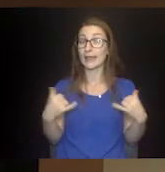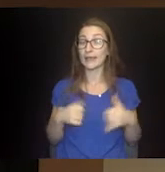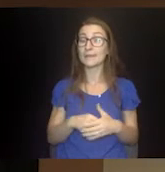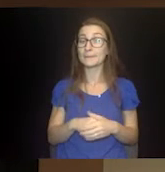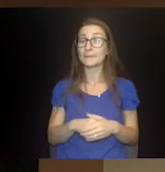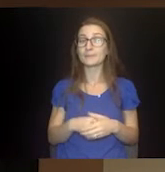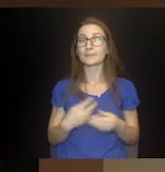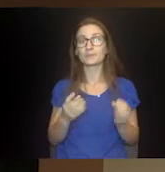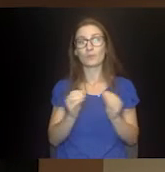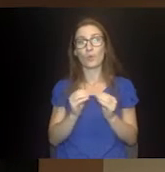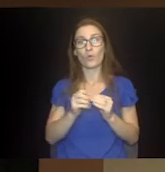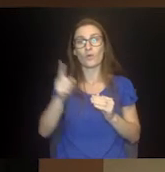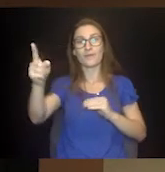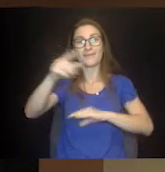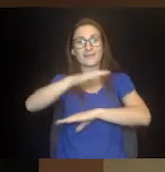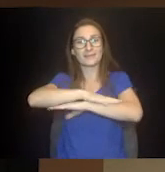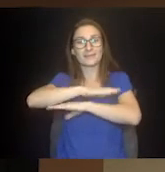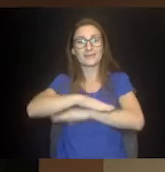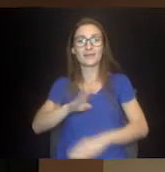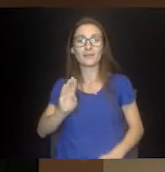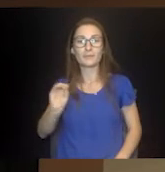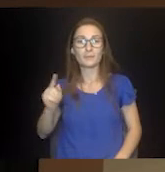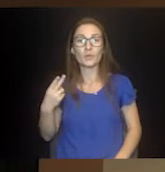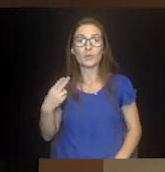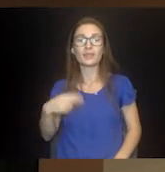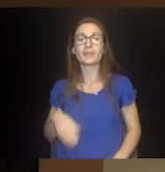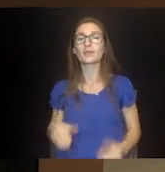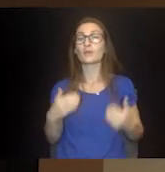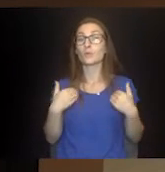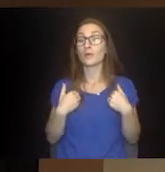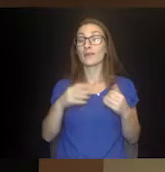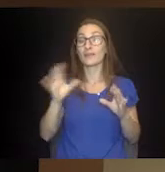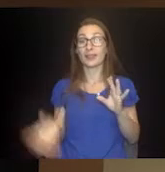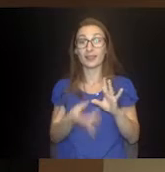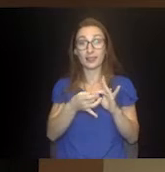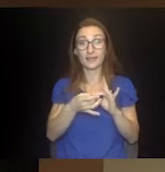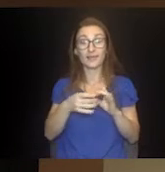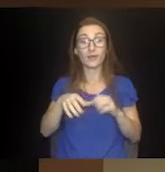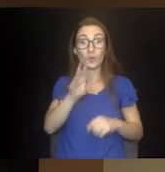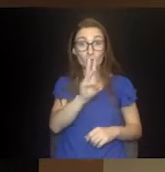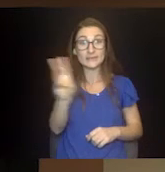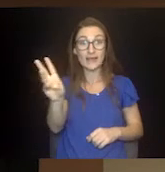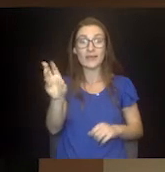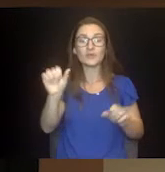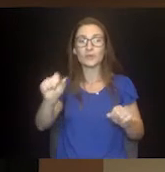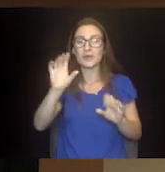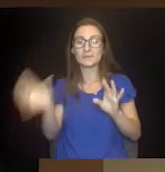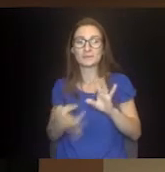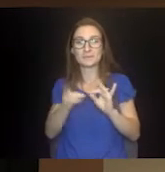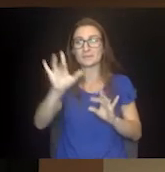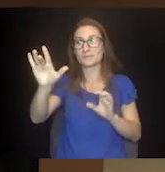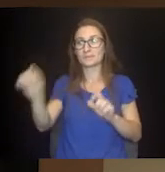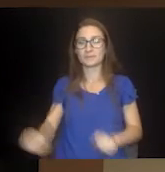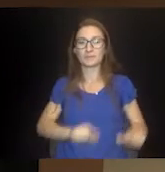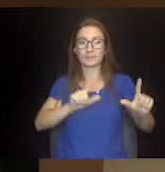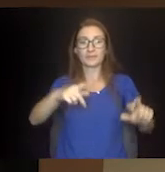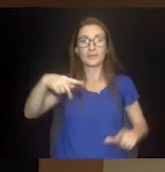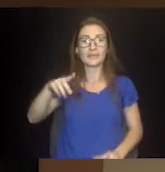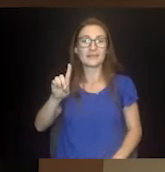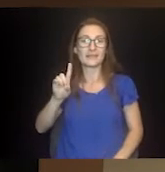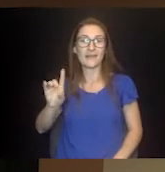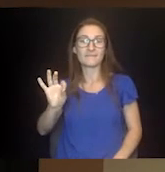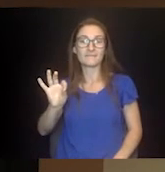here. And we have a whole bunch more at our booth, and we have a link to a PDF version of it on our website if you want to check it